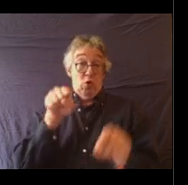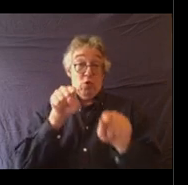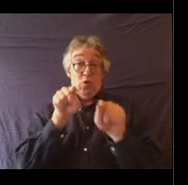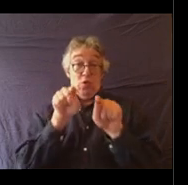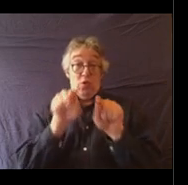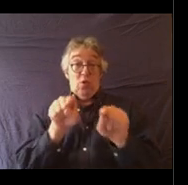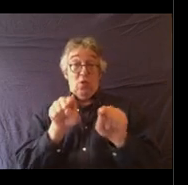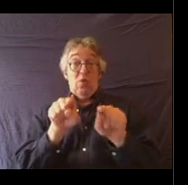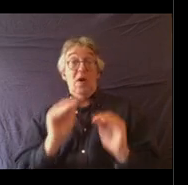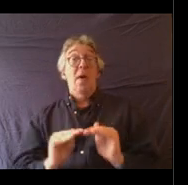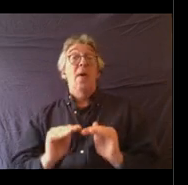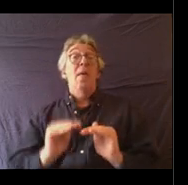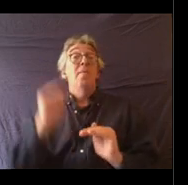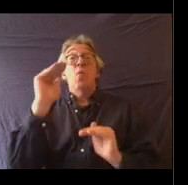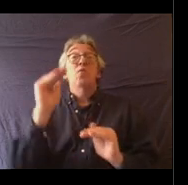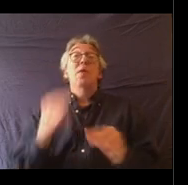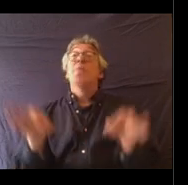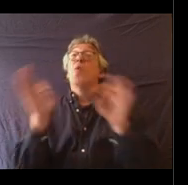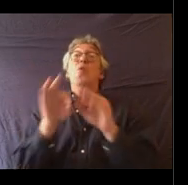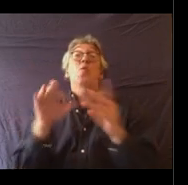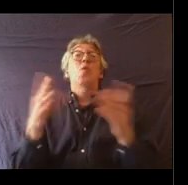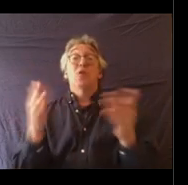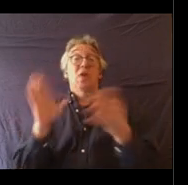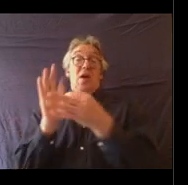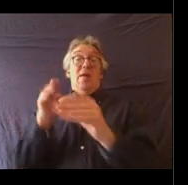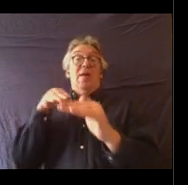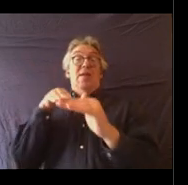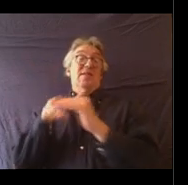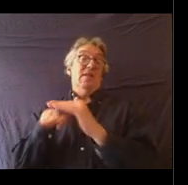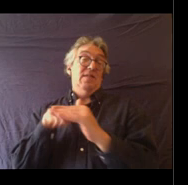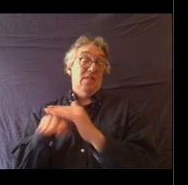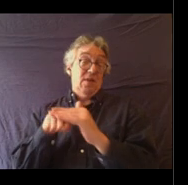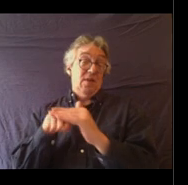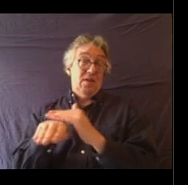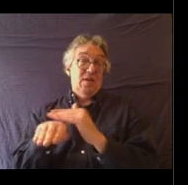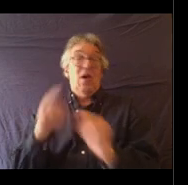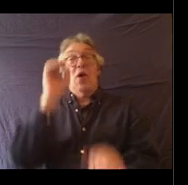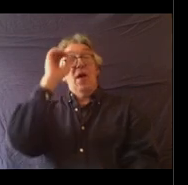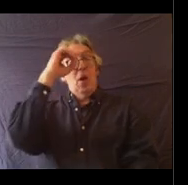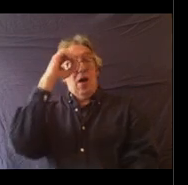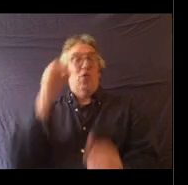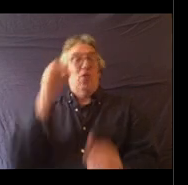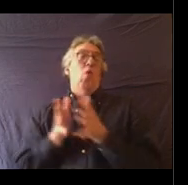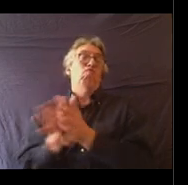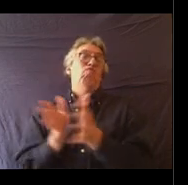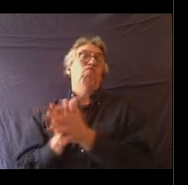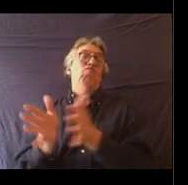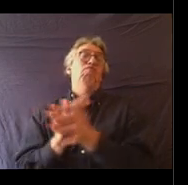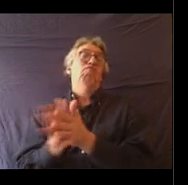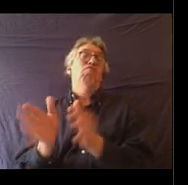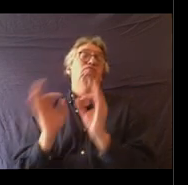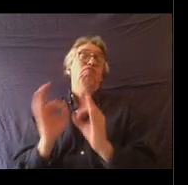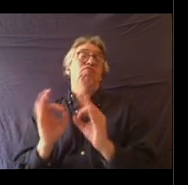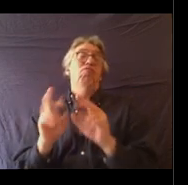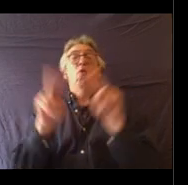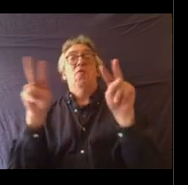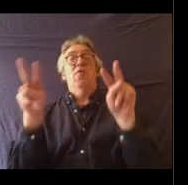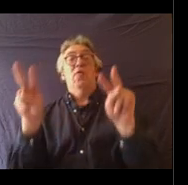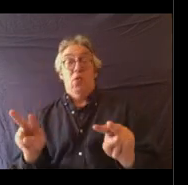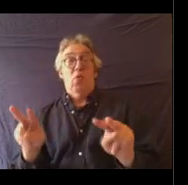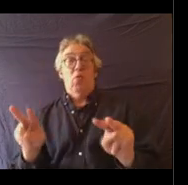course, on accessibility. And I think Alejandro will provide you with a very good overview on that one. So the